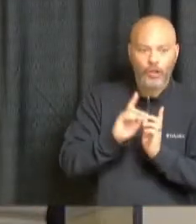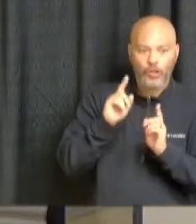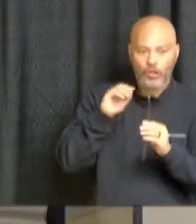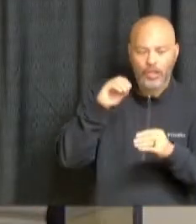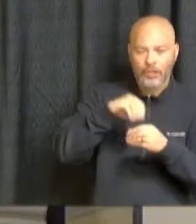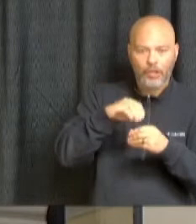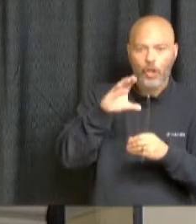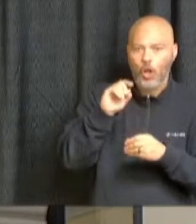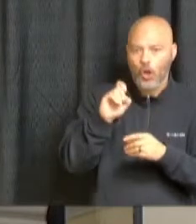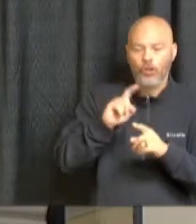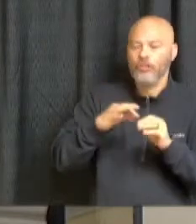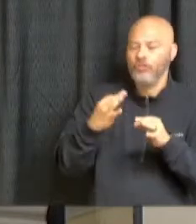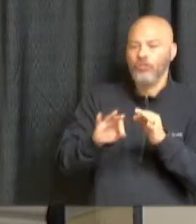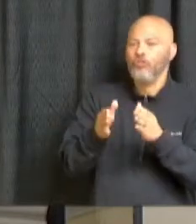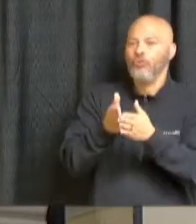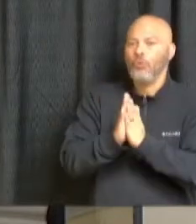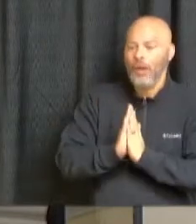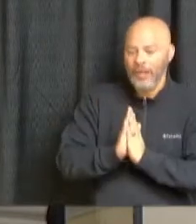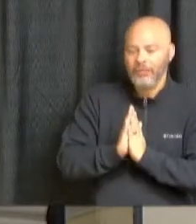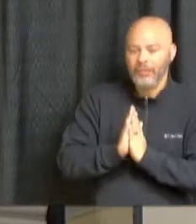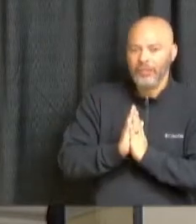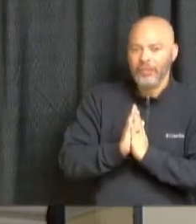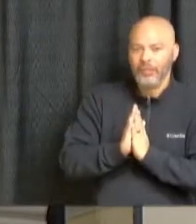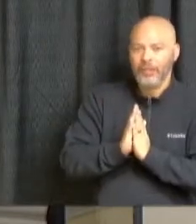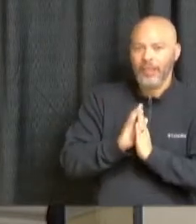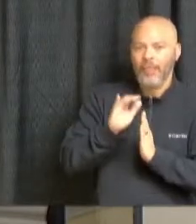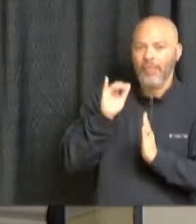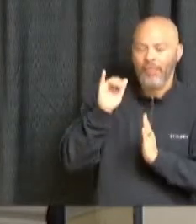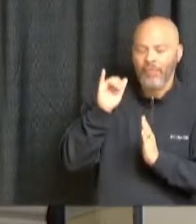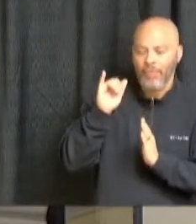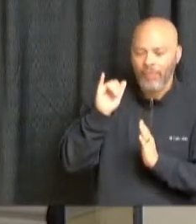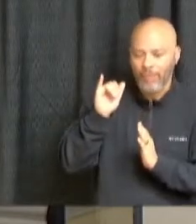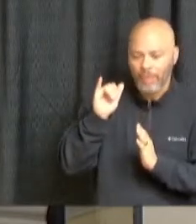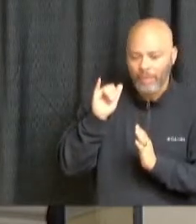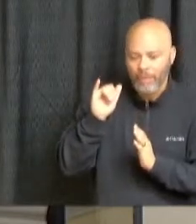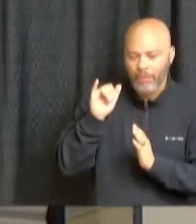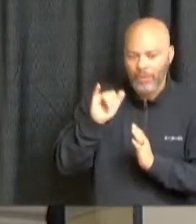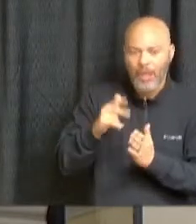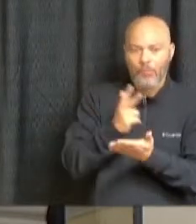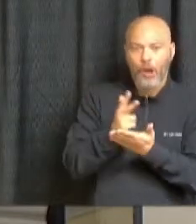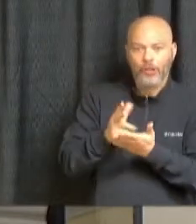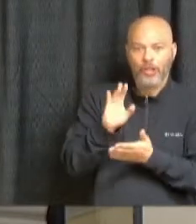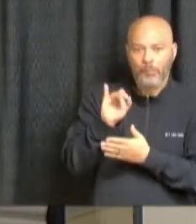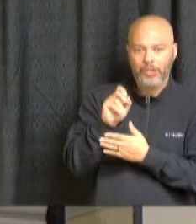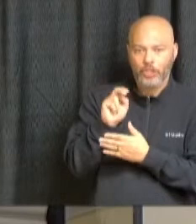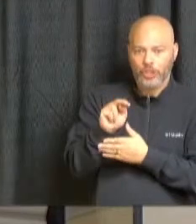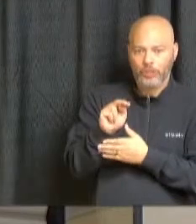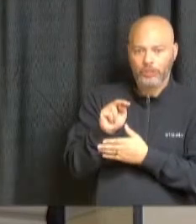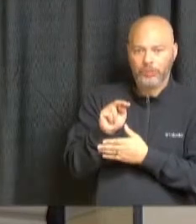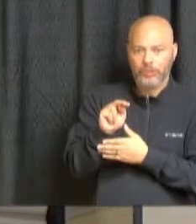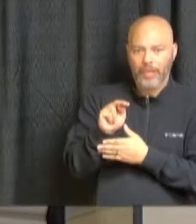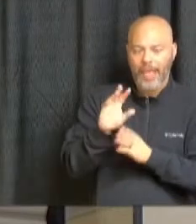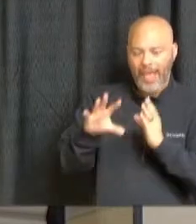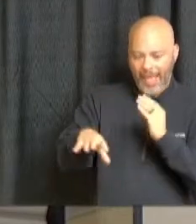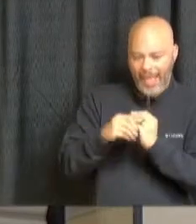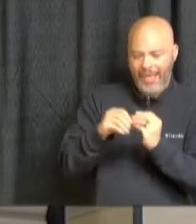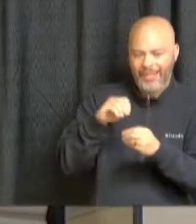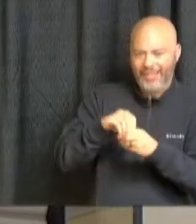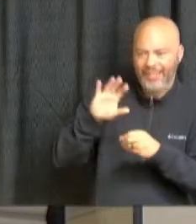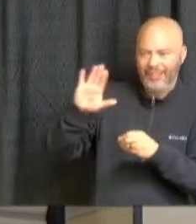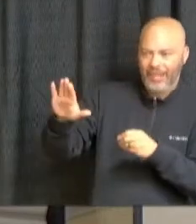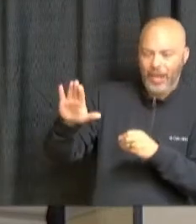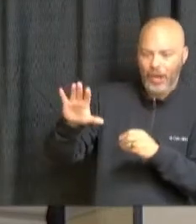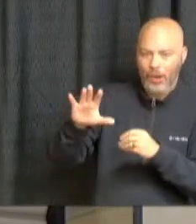code. It's requesting that the parking commission added in